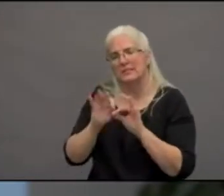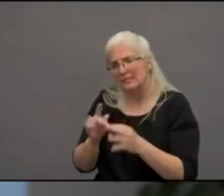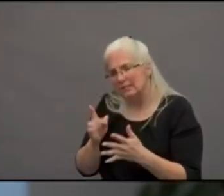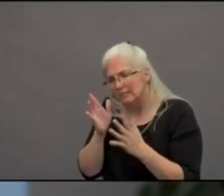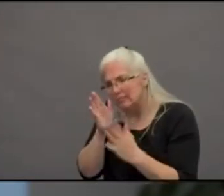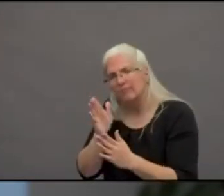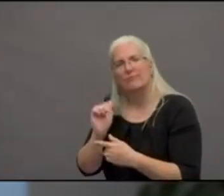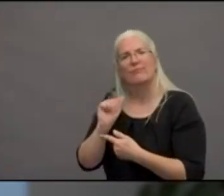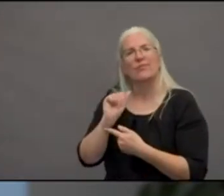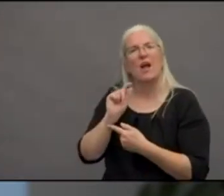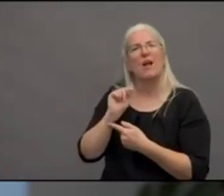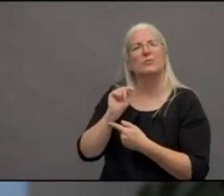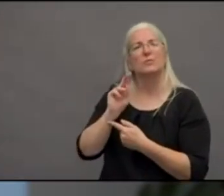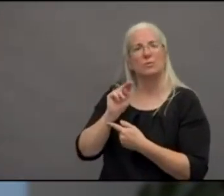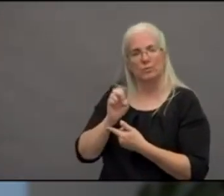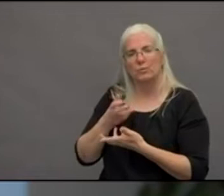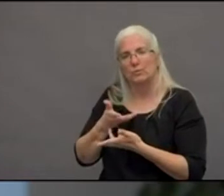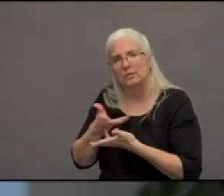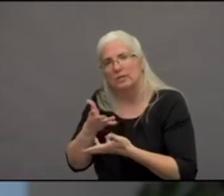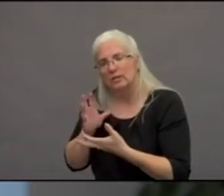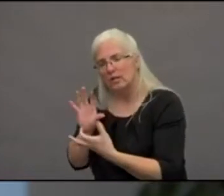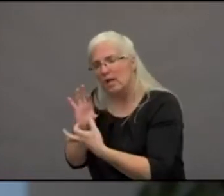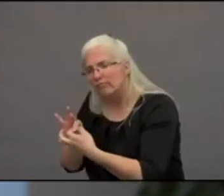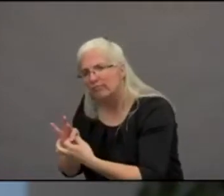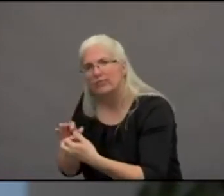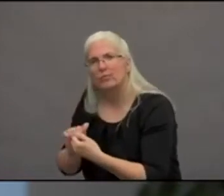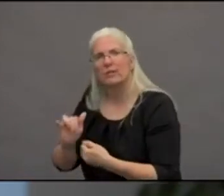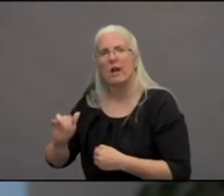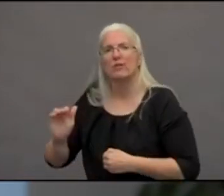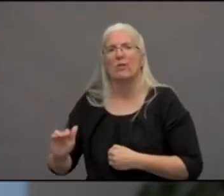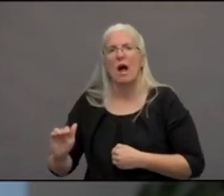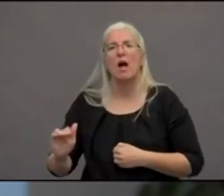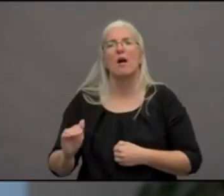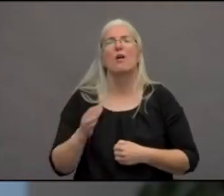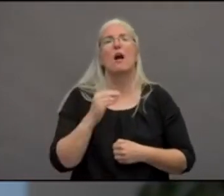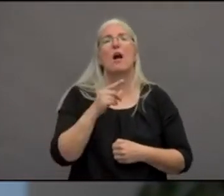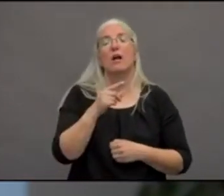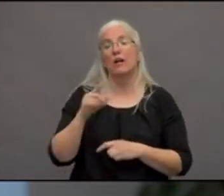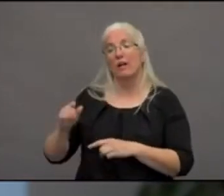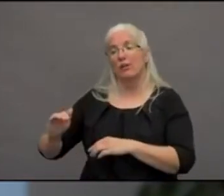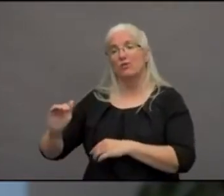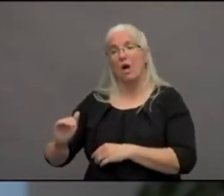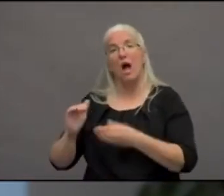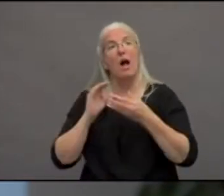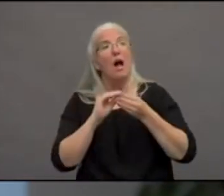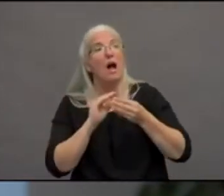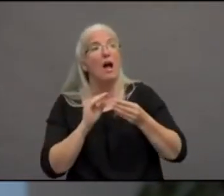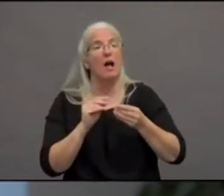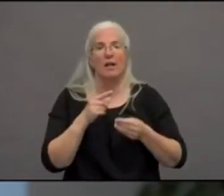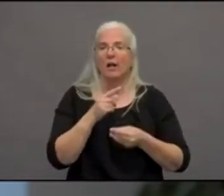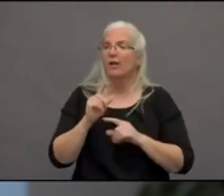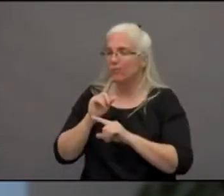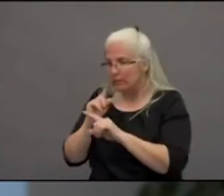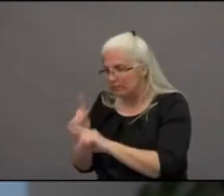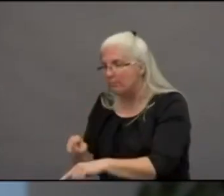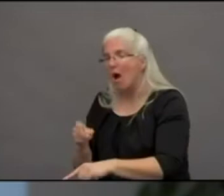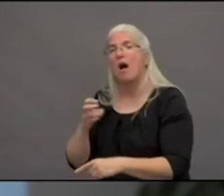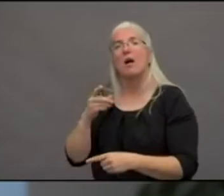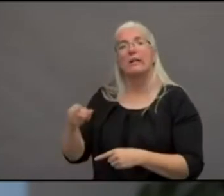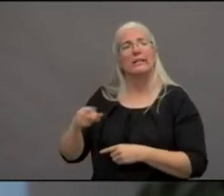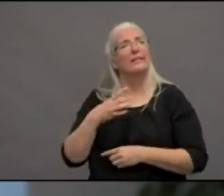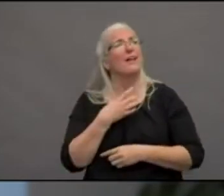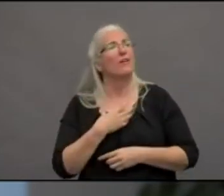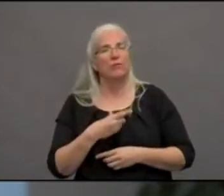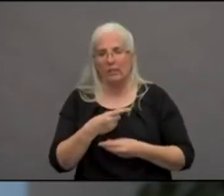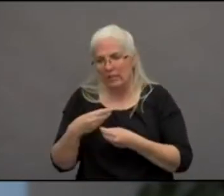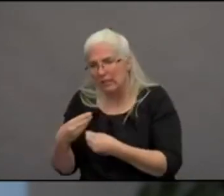And then responsive, meaning that you're responding to the needs of others as well as responding to the needs of yourself. Those are three things that are really